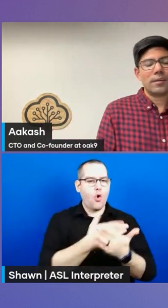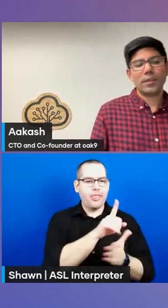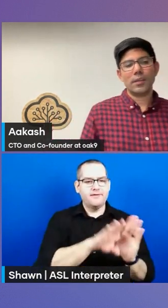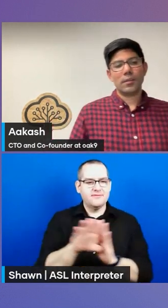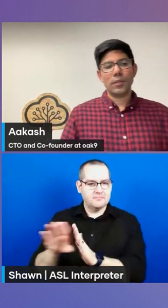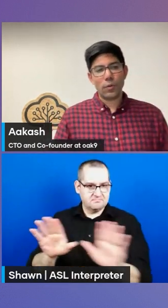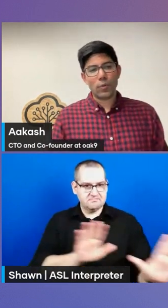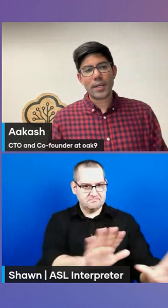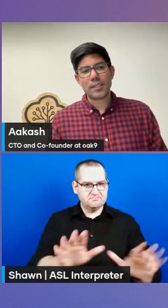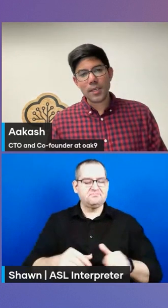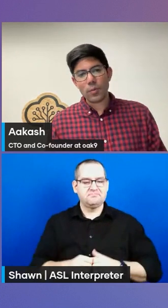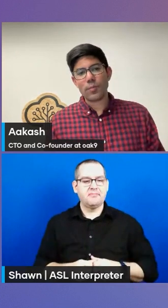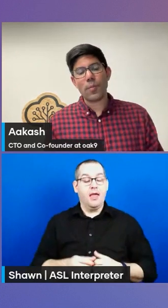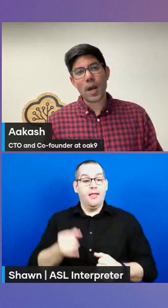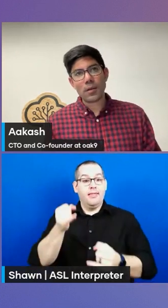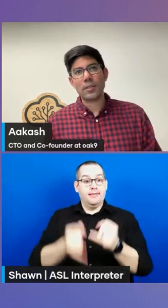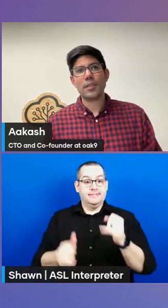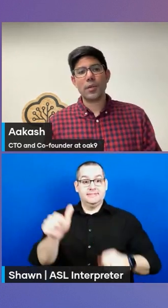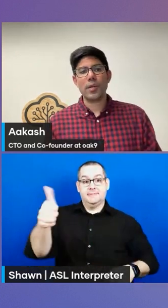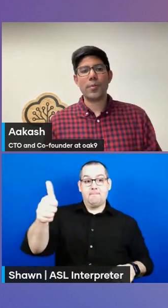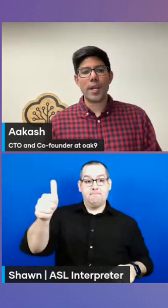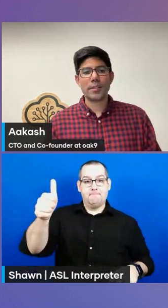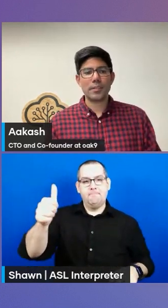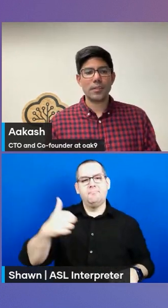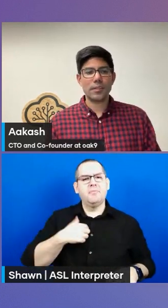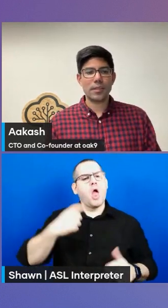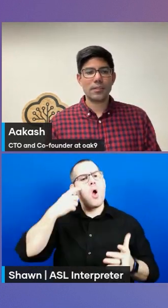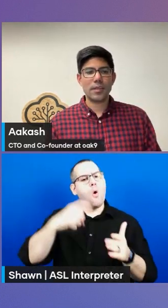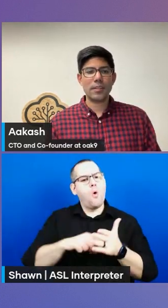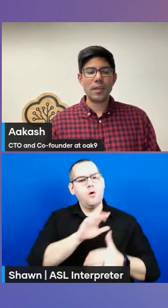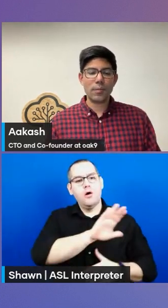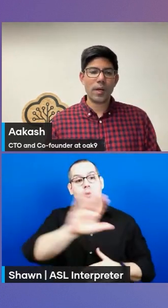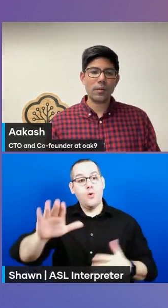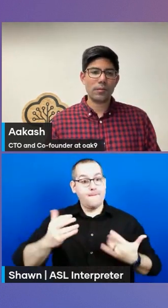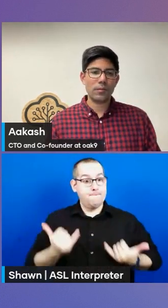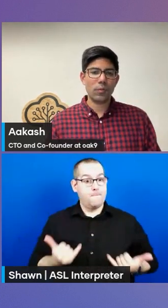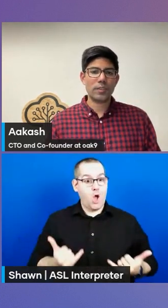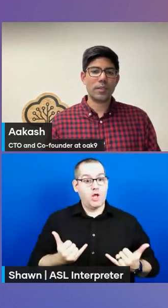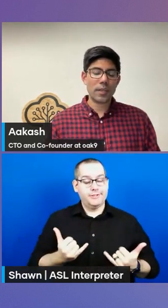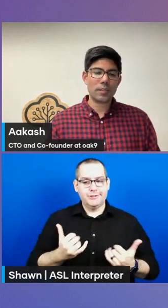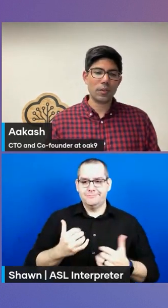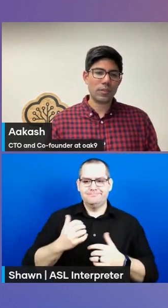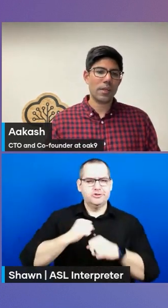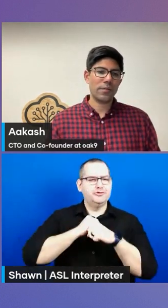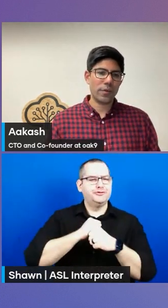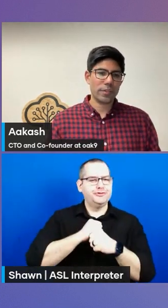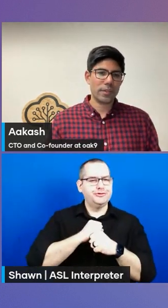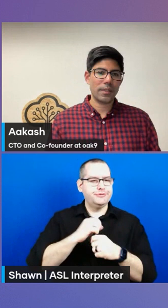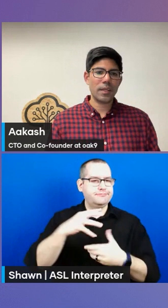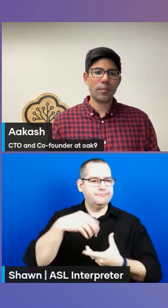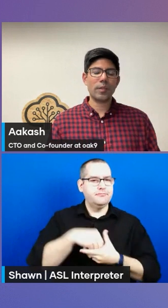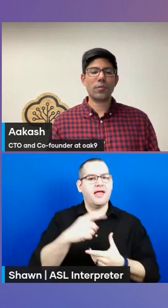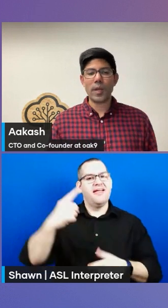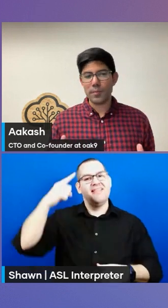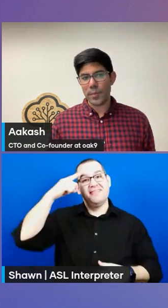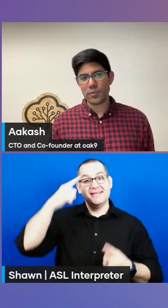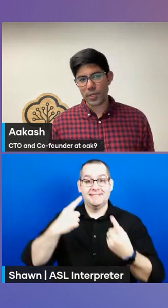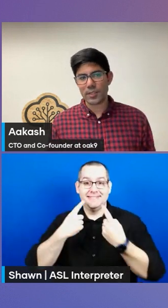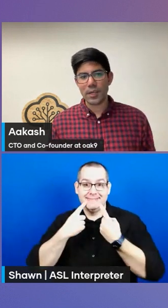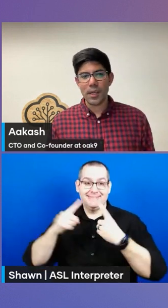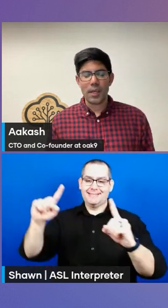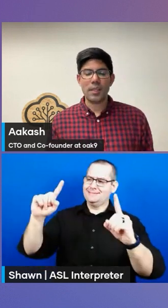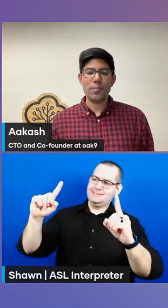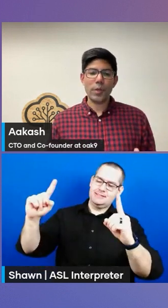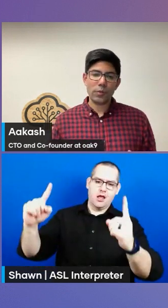And finally, what I see with modern security practices is they think about what success looks like first. They think about the right